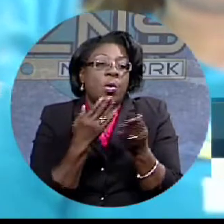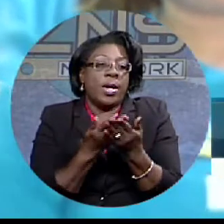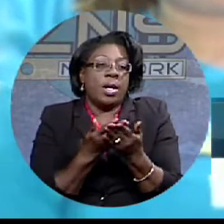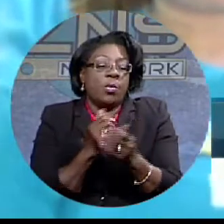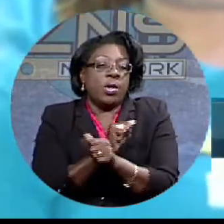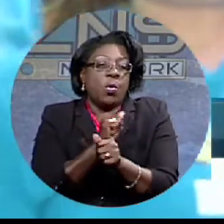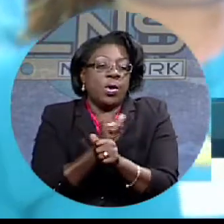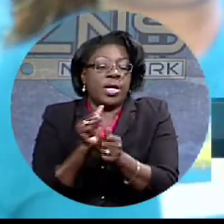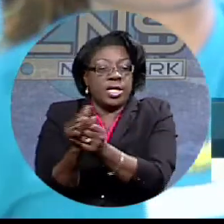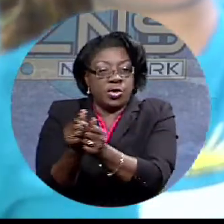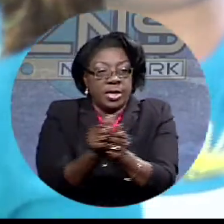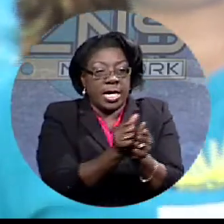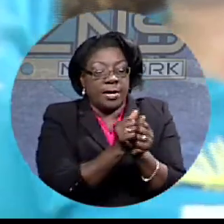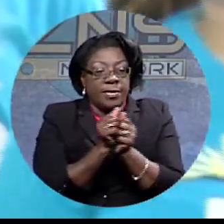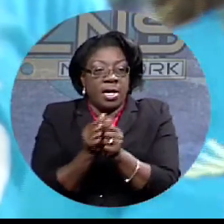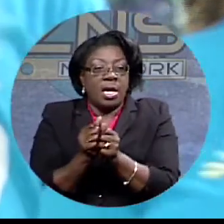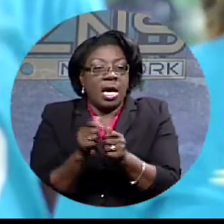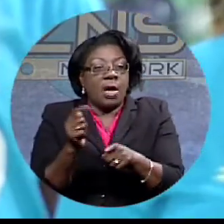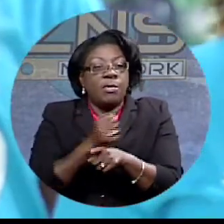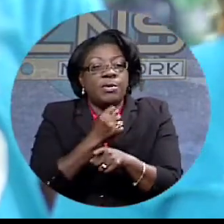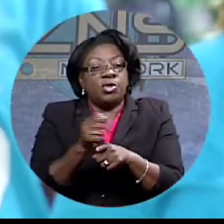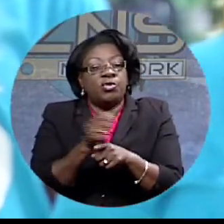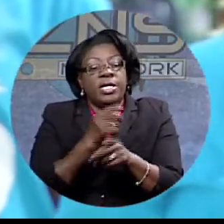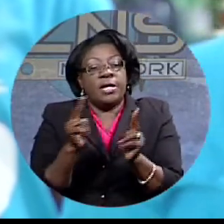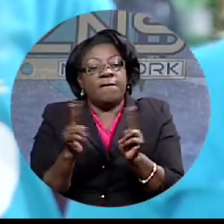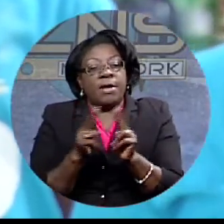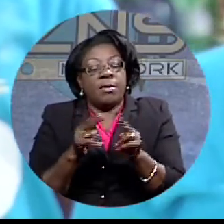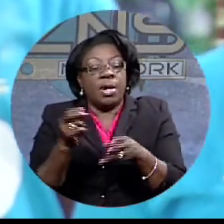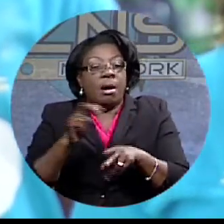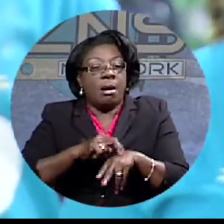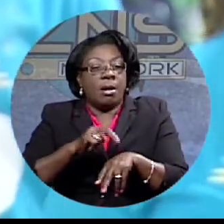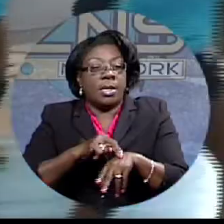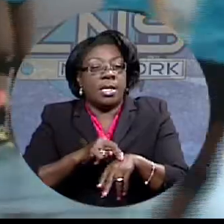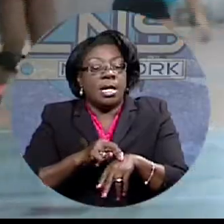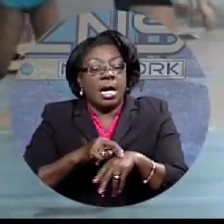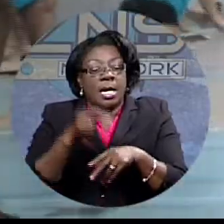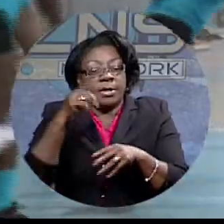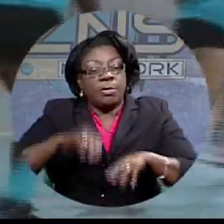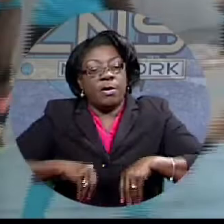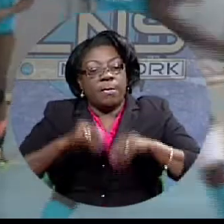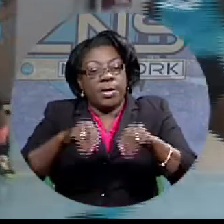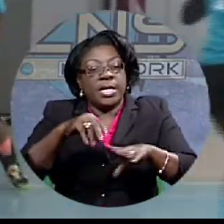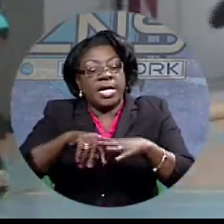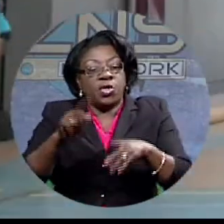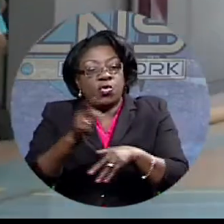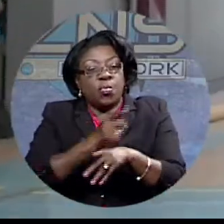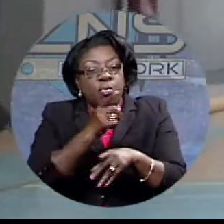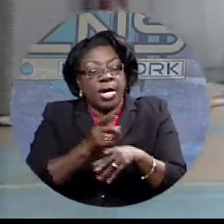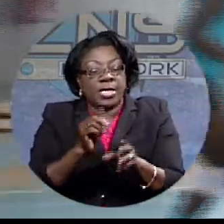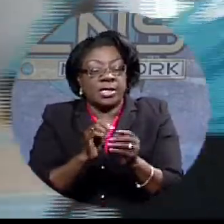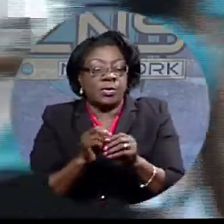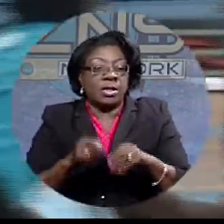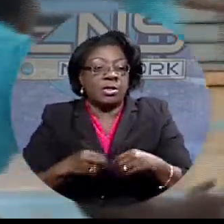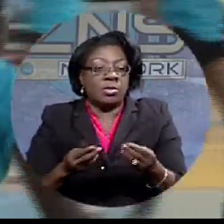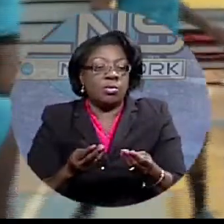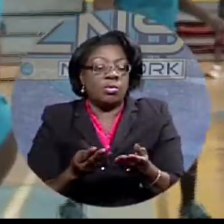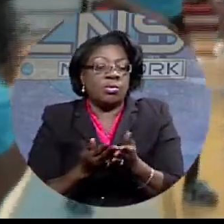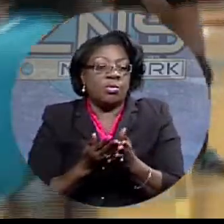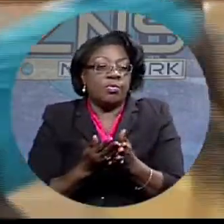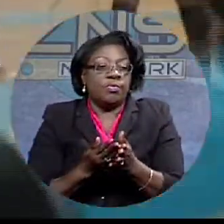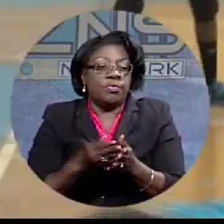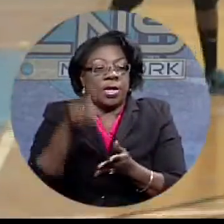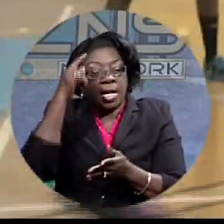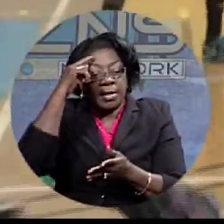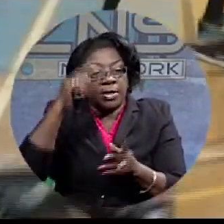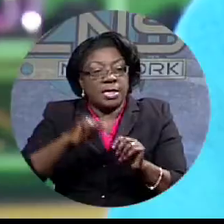team together now, and we've been training really hard. And I think that what we have put into practice, we will do at the game as well. I think